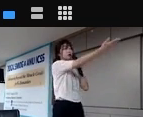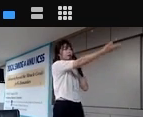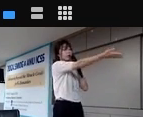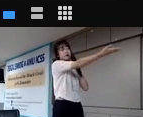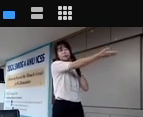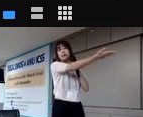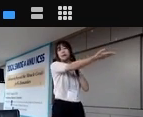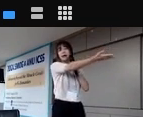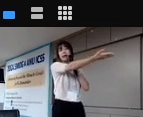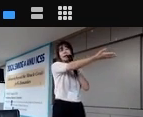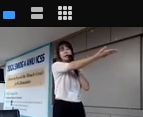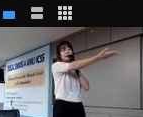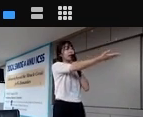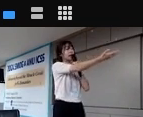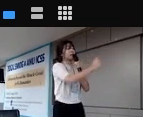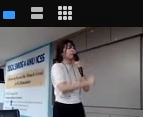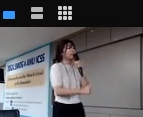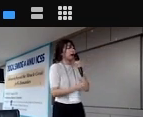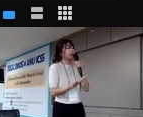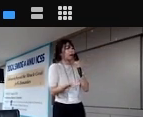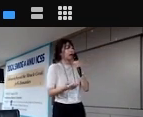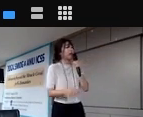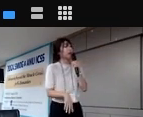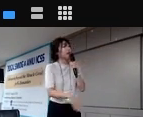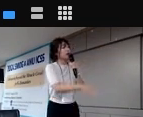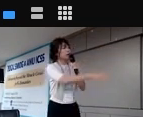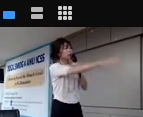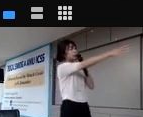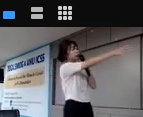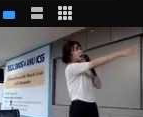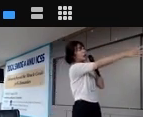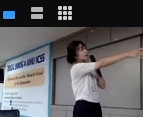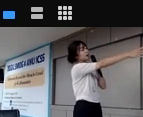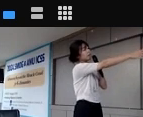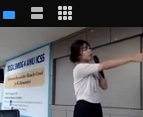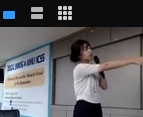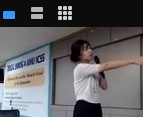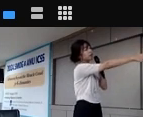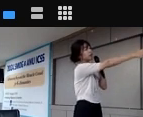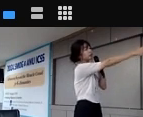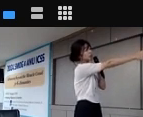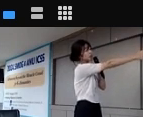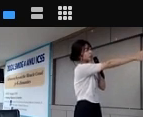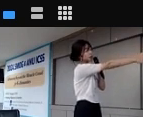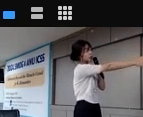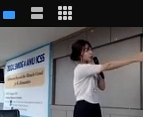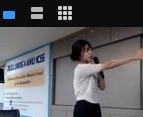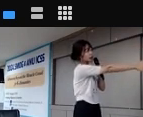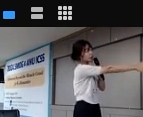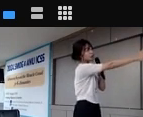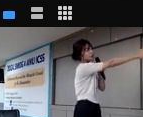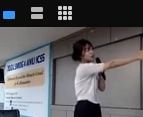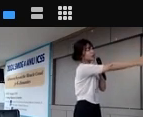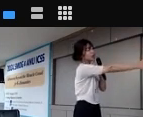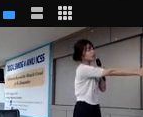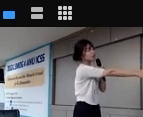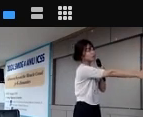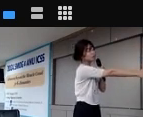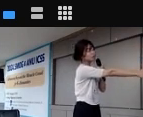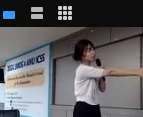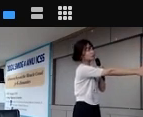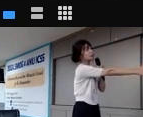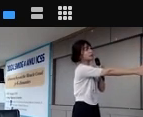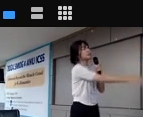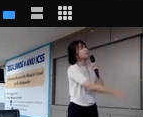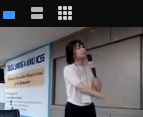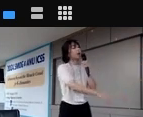just, it's clear that it's Linda who's falling. We would manipulate whether there is locus marking or not, so minus locus versus